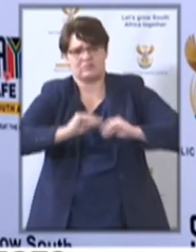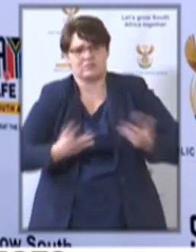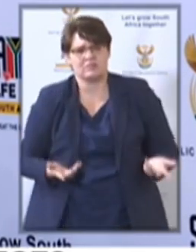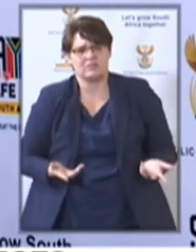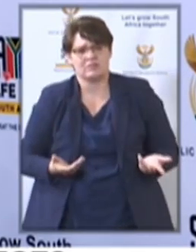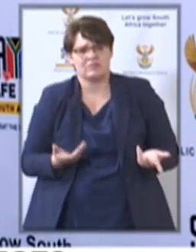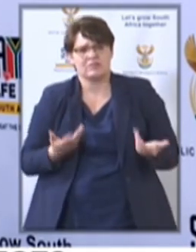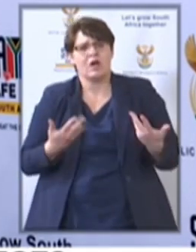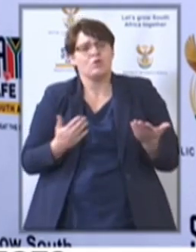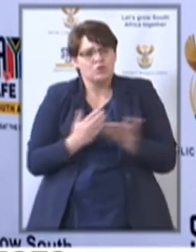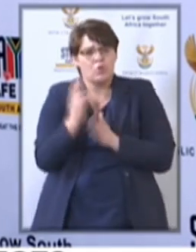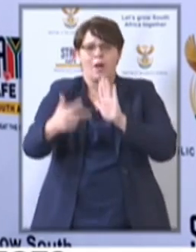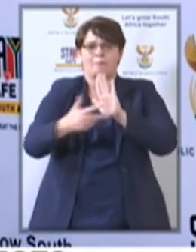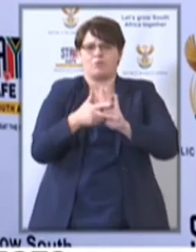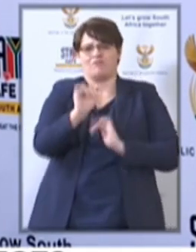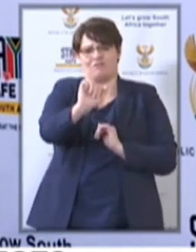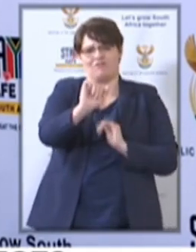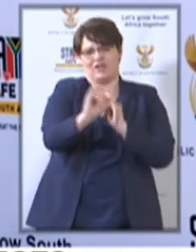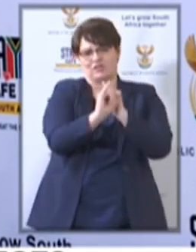by our institutions.